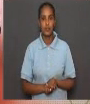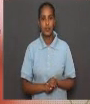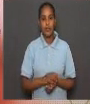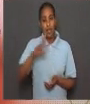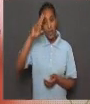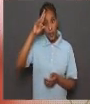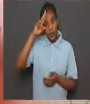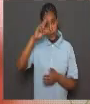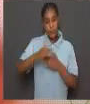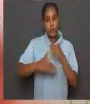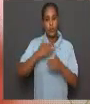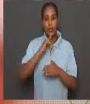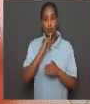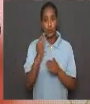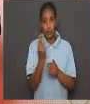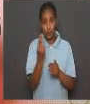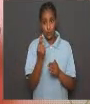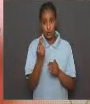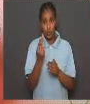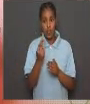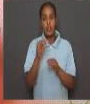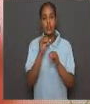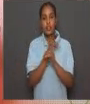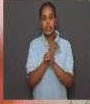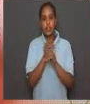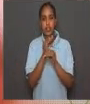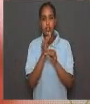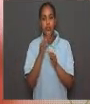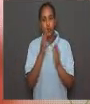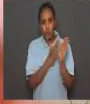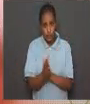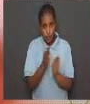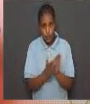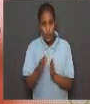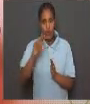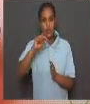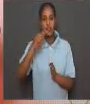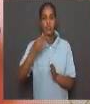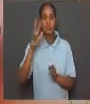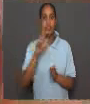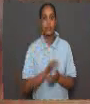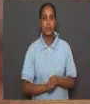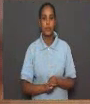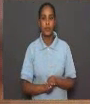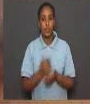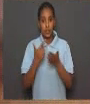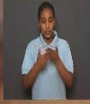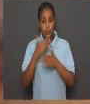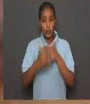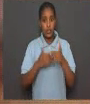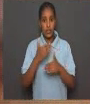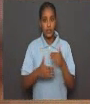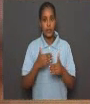Haber process is used to industrially produce ammonia. This